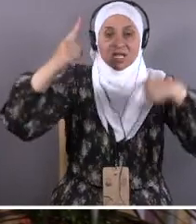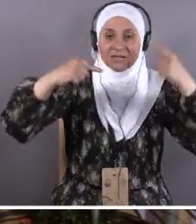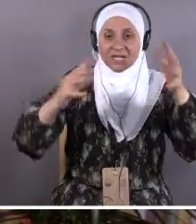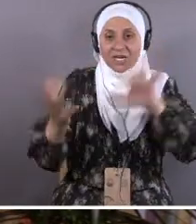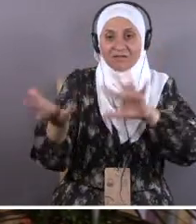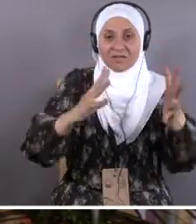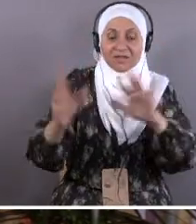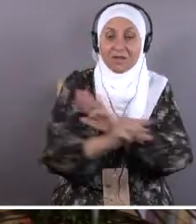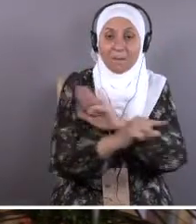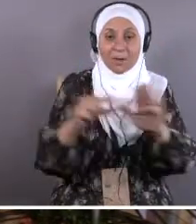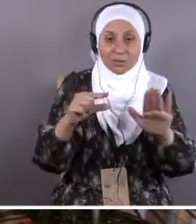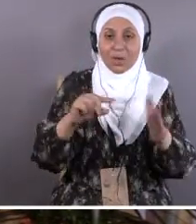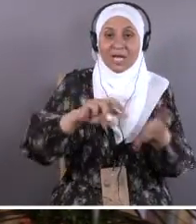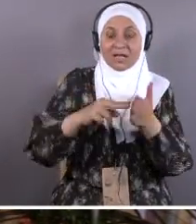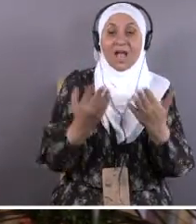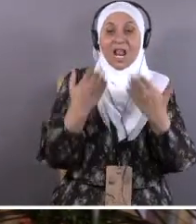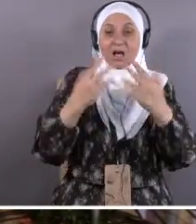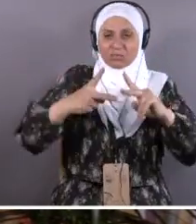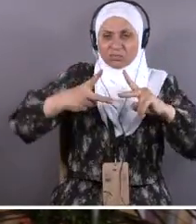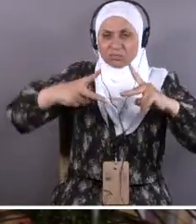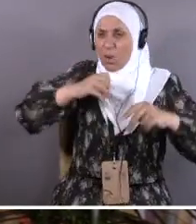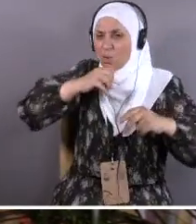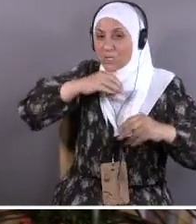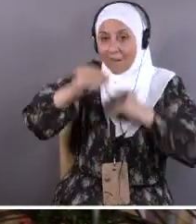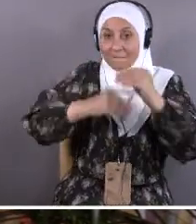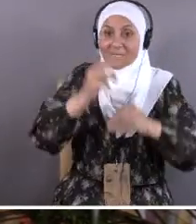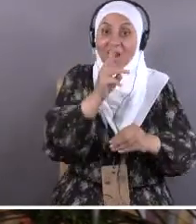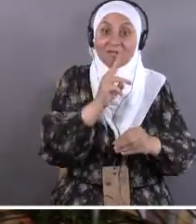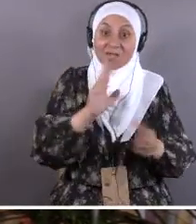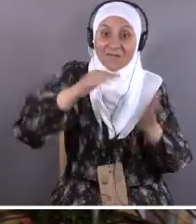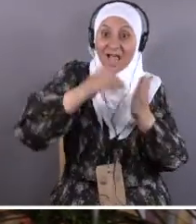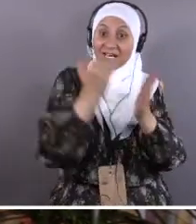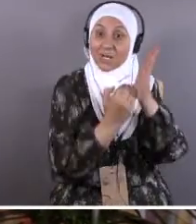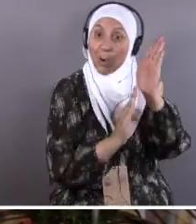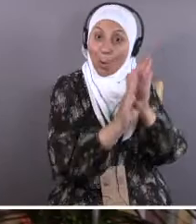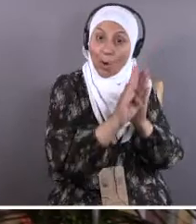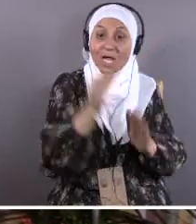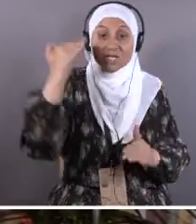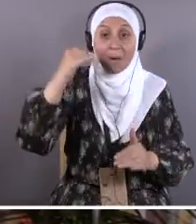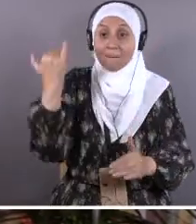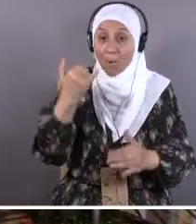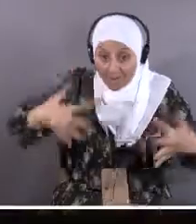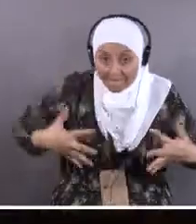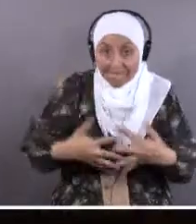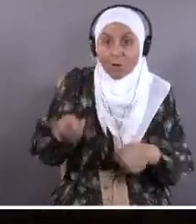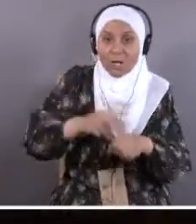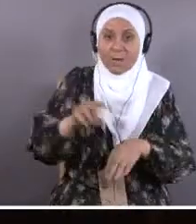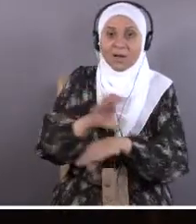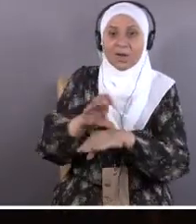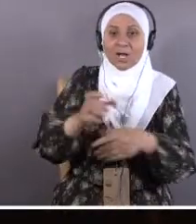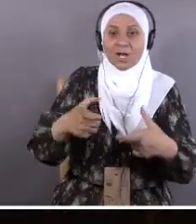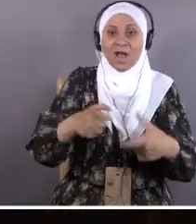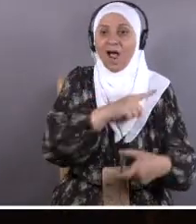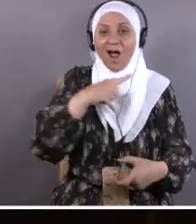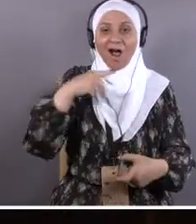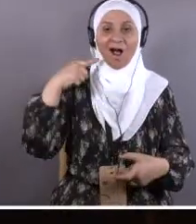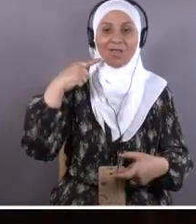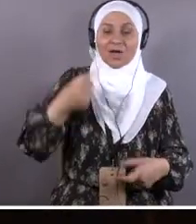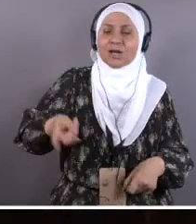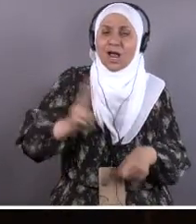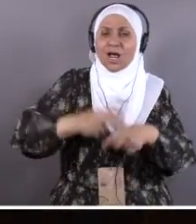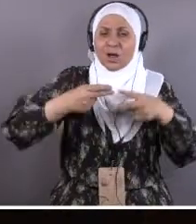including economic impact, the importance of youth in driving solutions, and green technology, including photovoltaics and solar